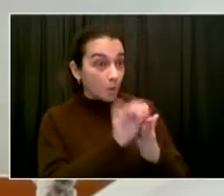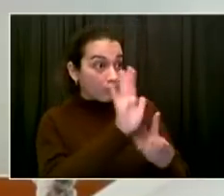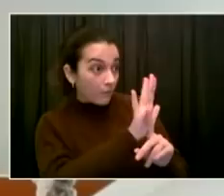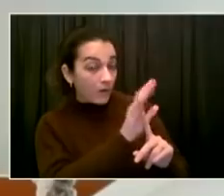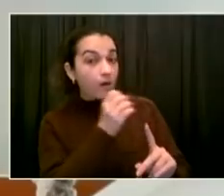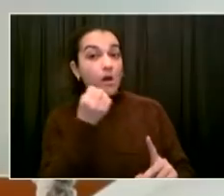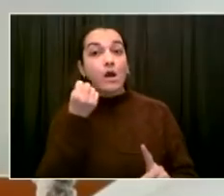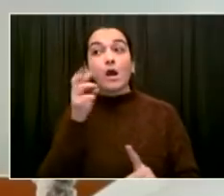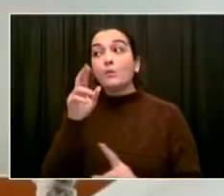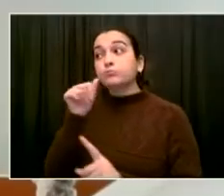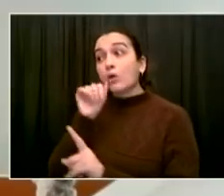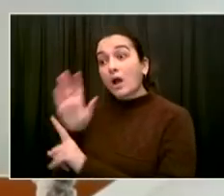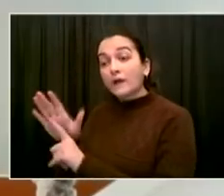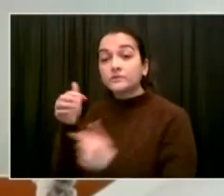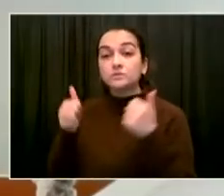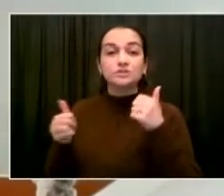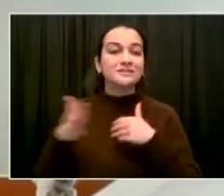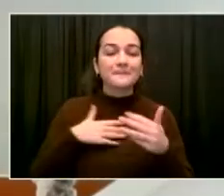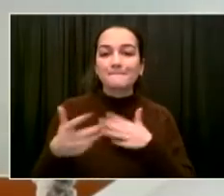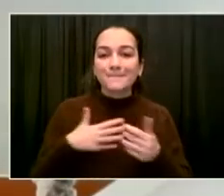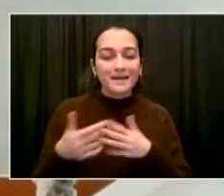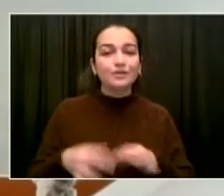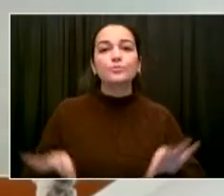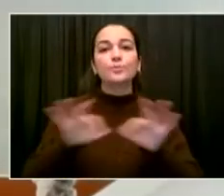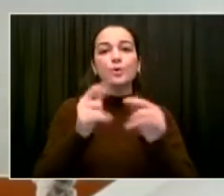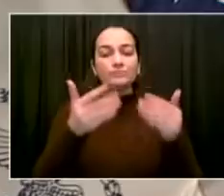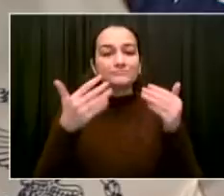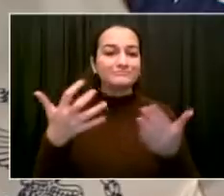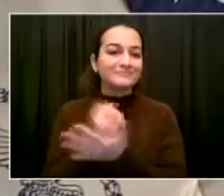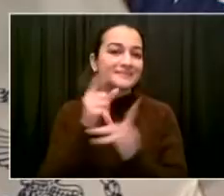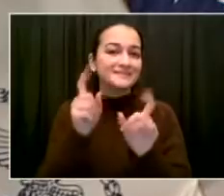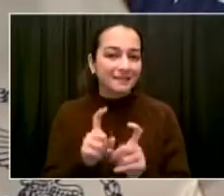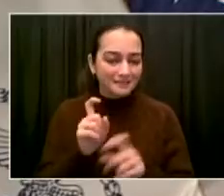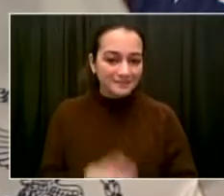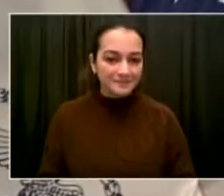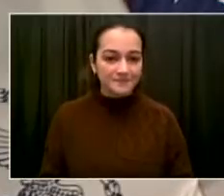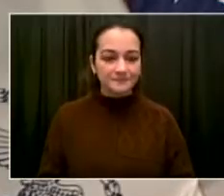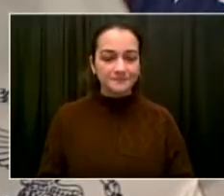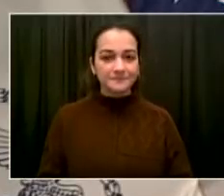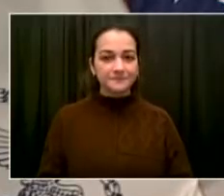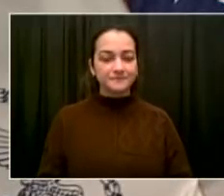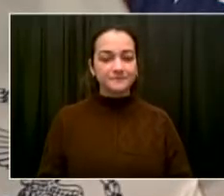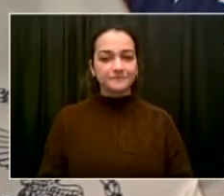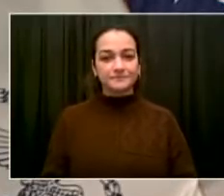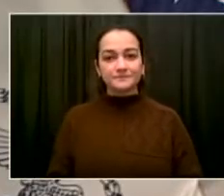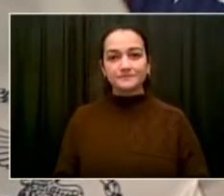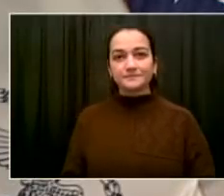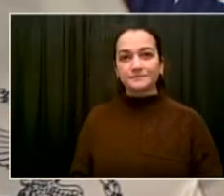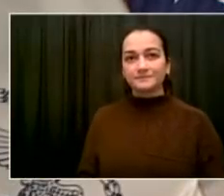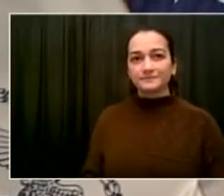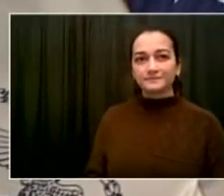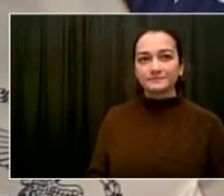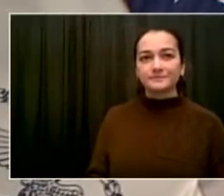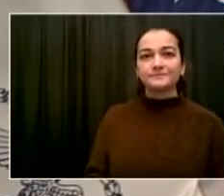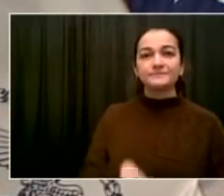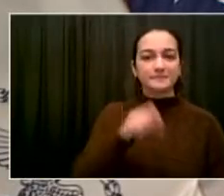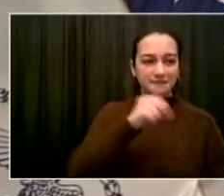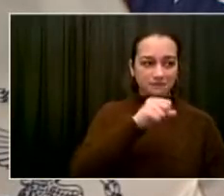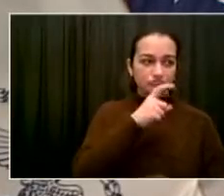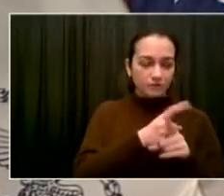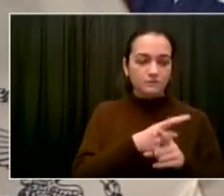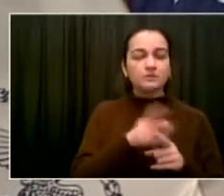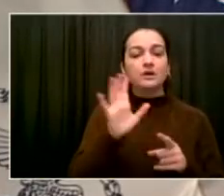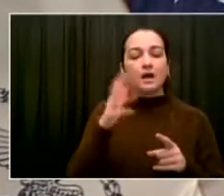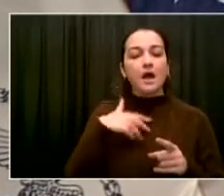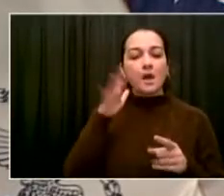continue to focus on. So thank you. And Kevin, we'll get you that list. Our team will get you the specific list so you have it. Go ahead. We have time for two more for